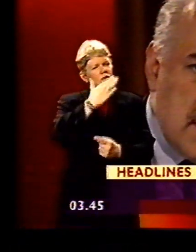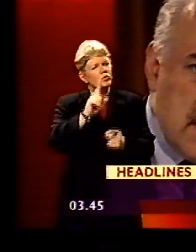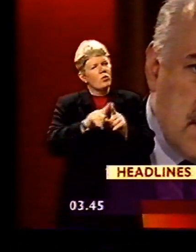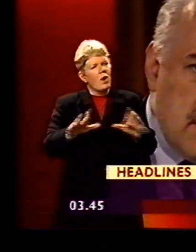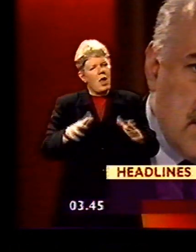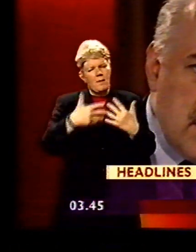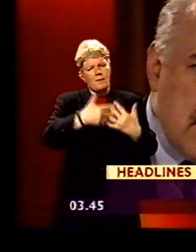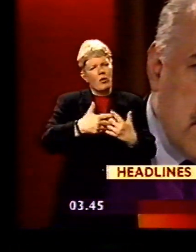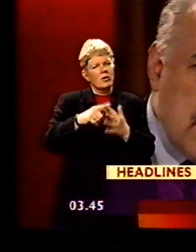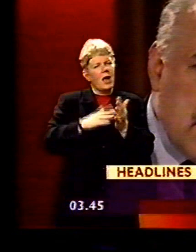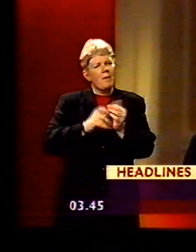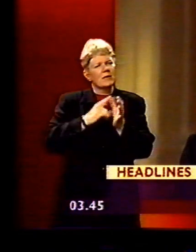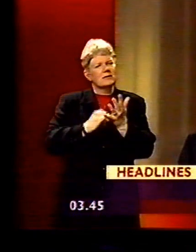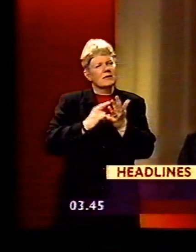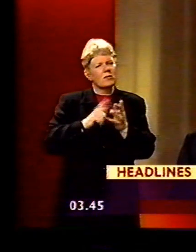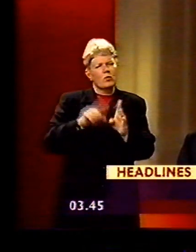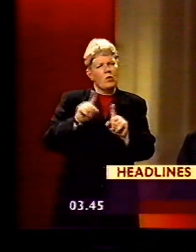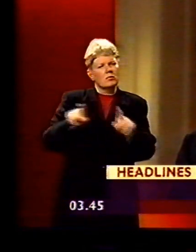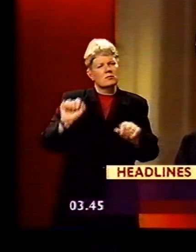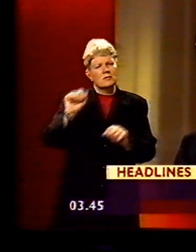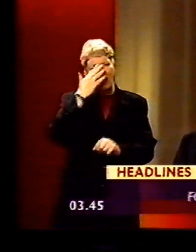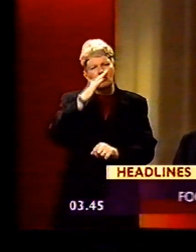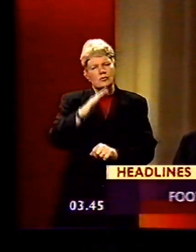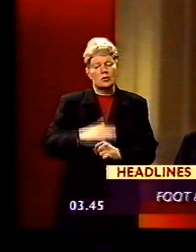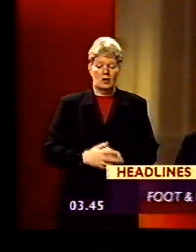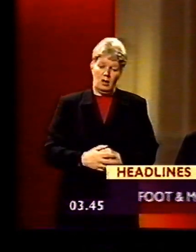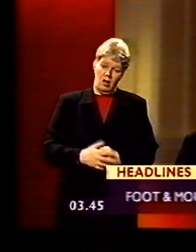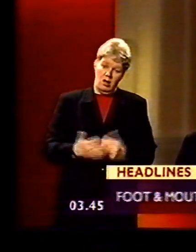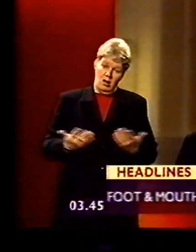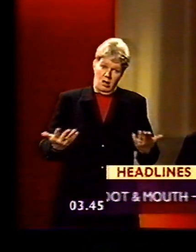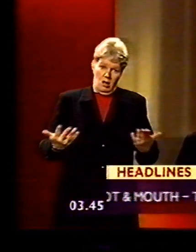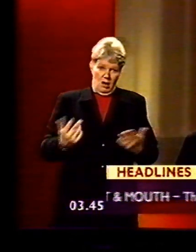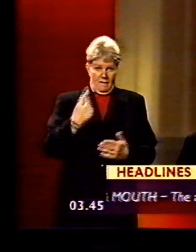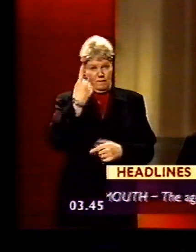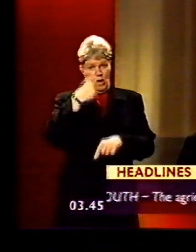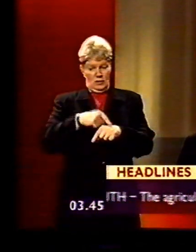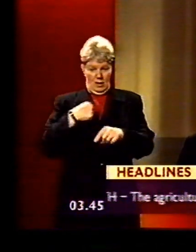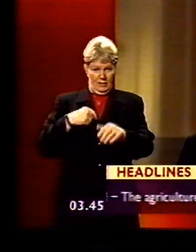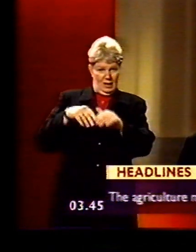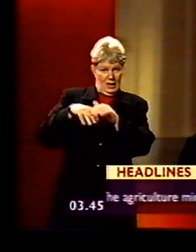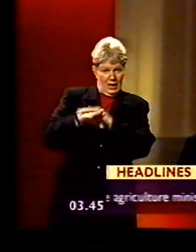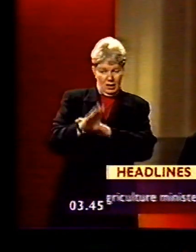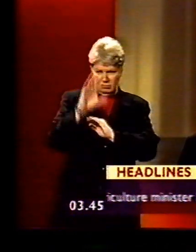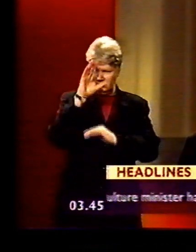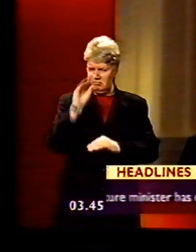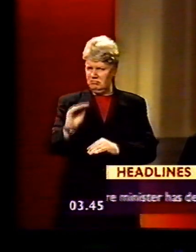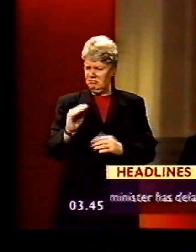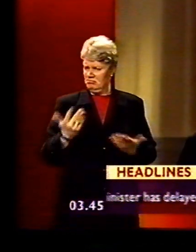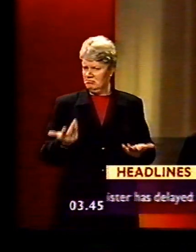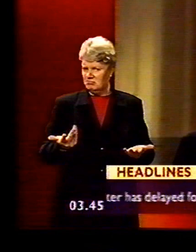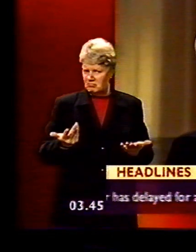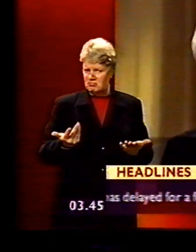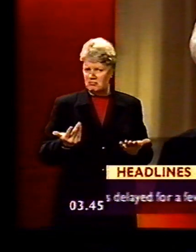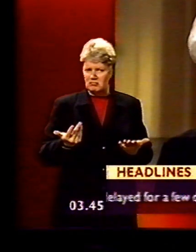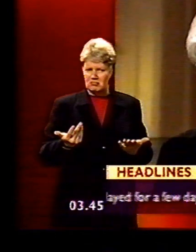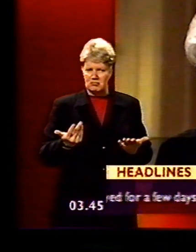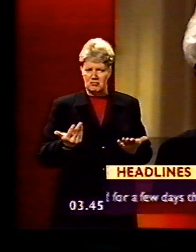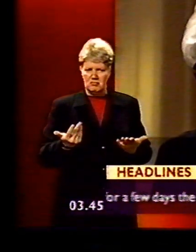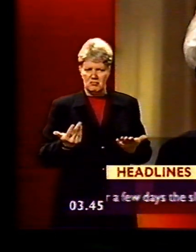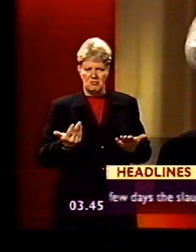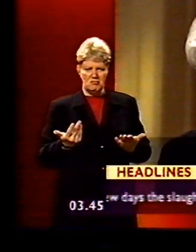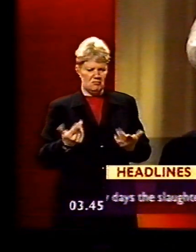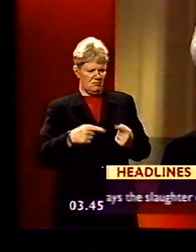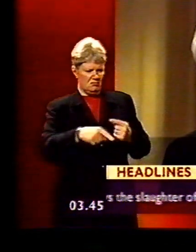American embassy towards you. Well, even the first time I went in there to tell them that the DINA, the